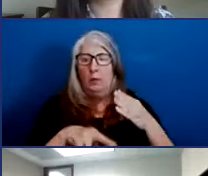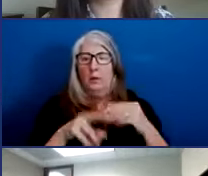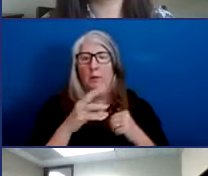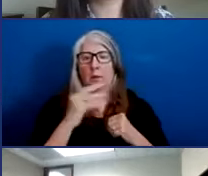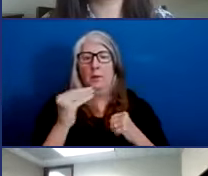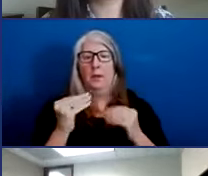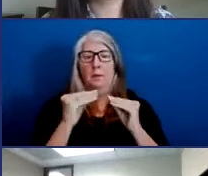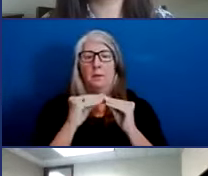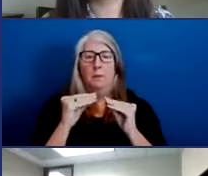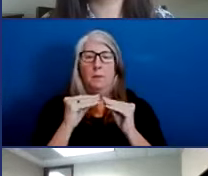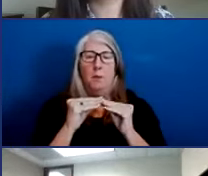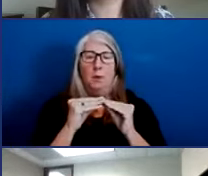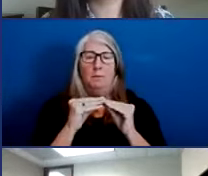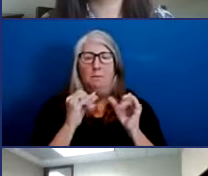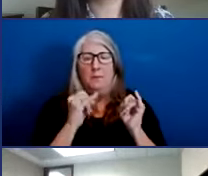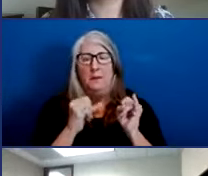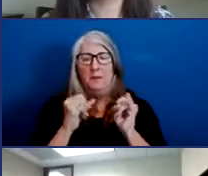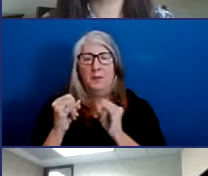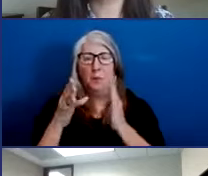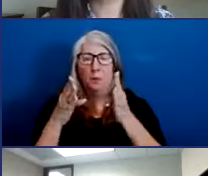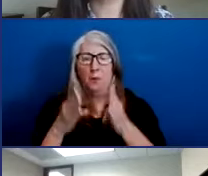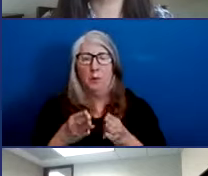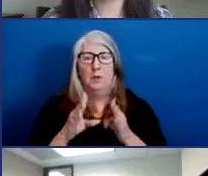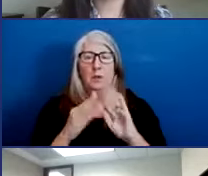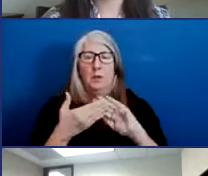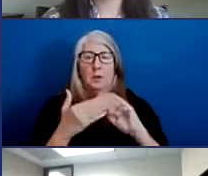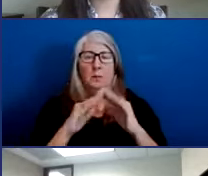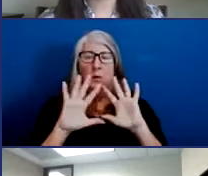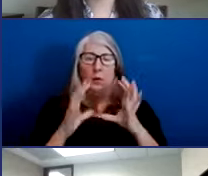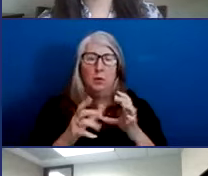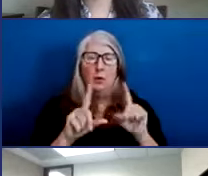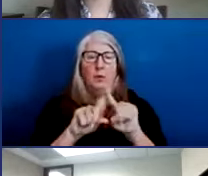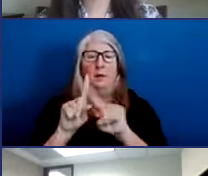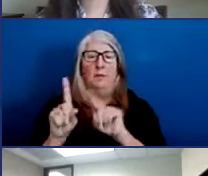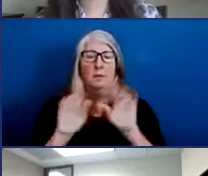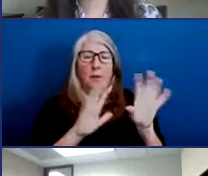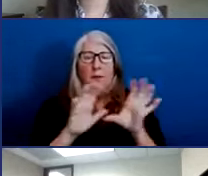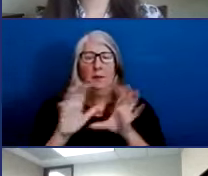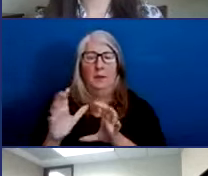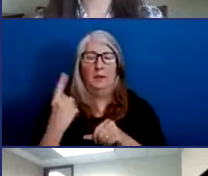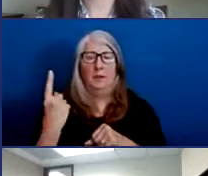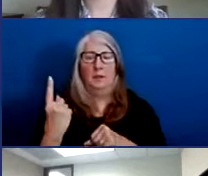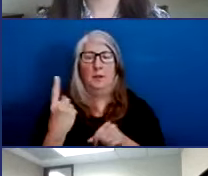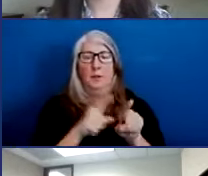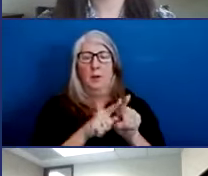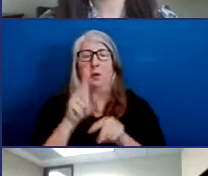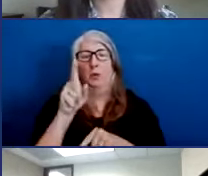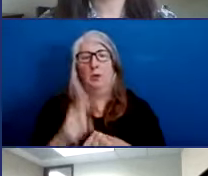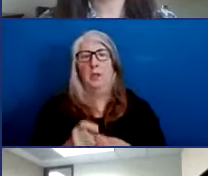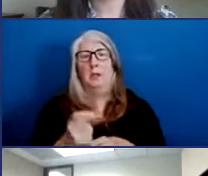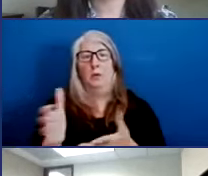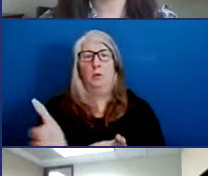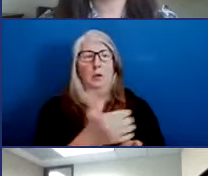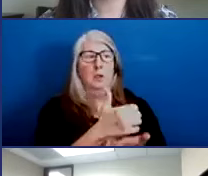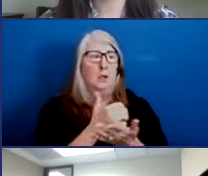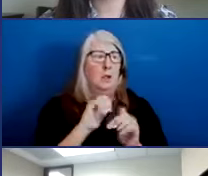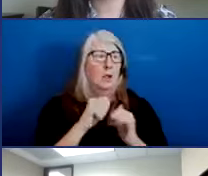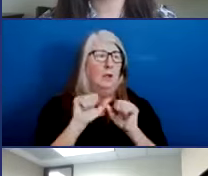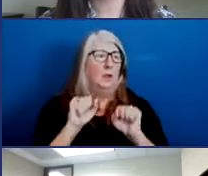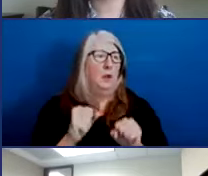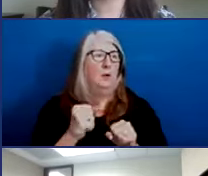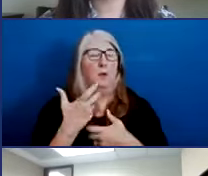more on the individual person, community groups, different populations that we also need to collect. So how can we gain